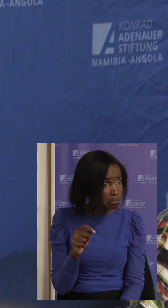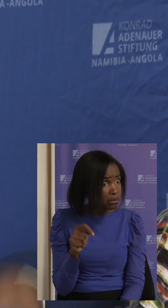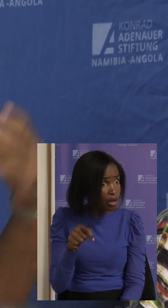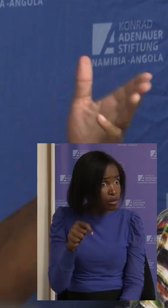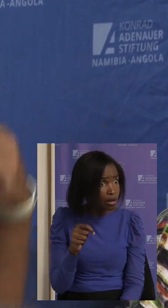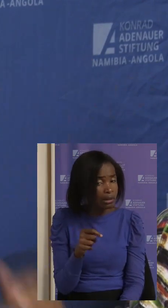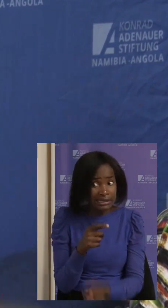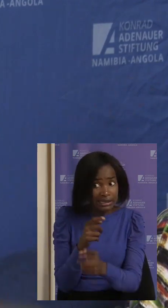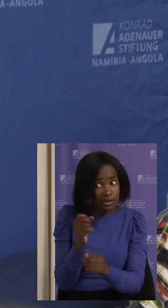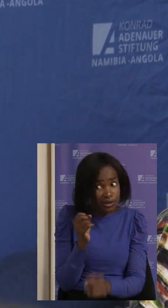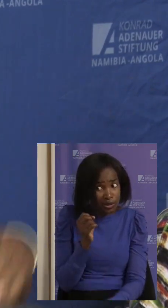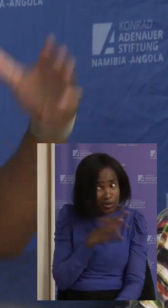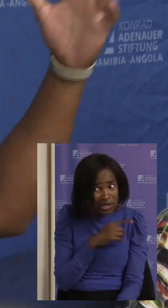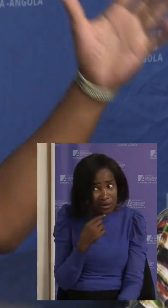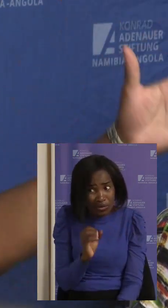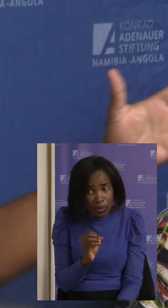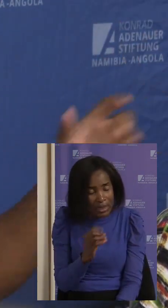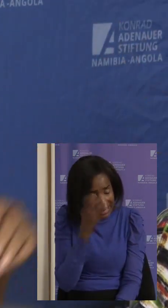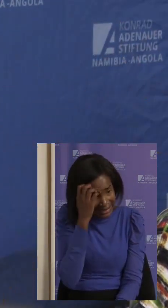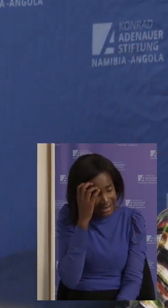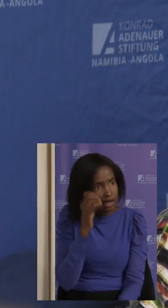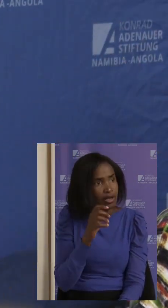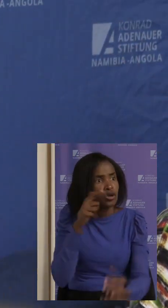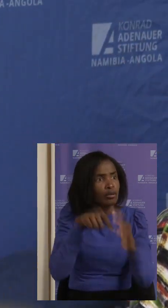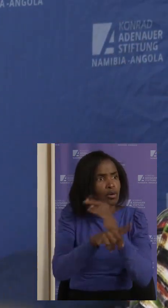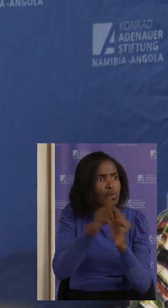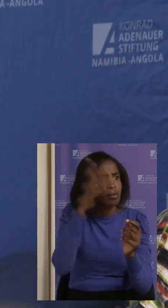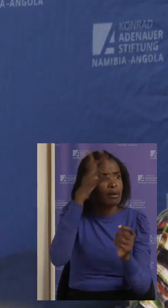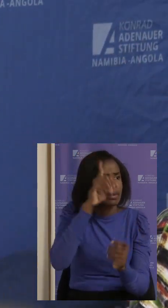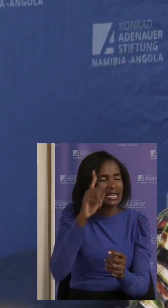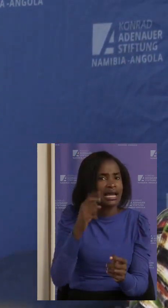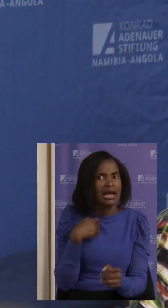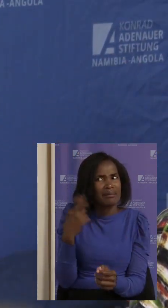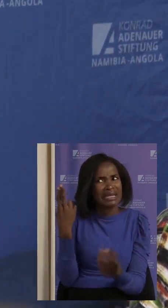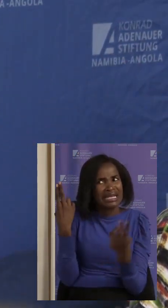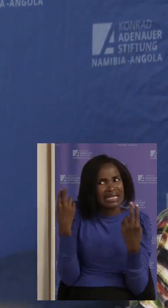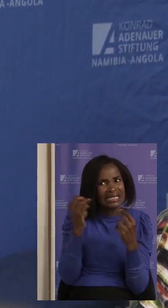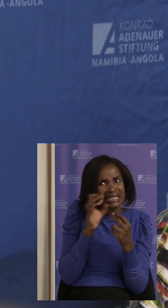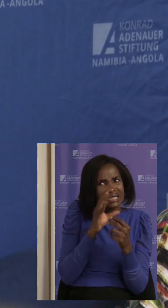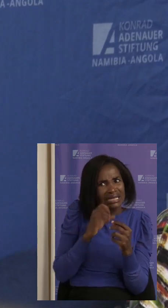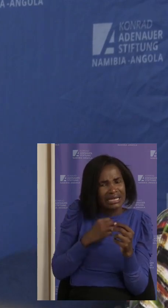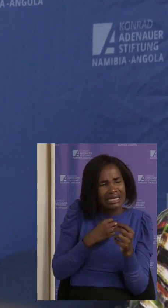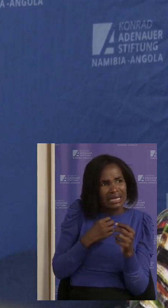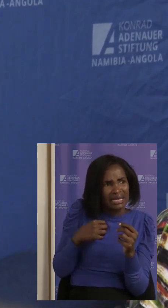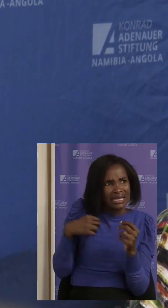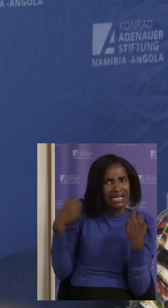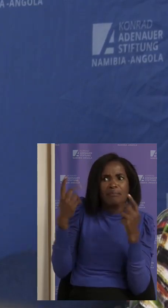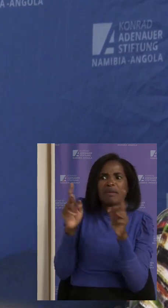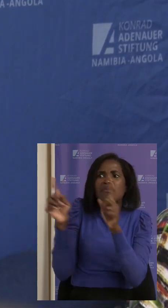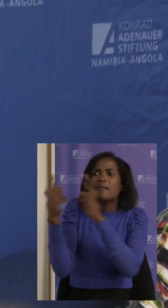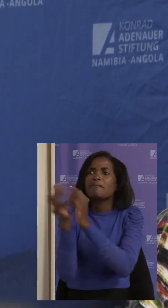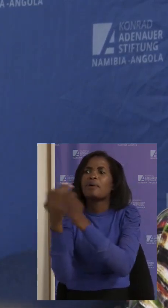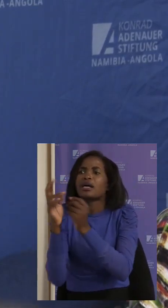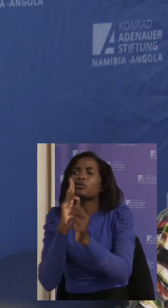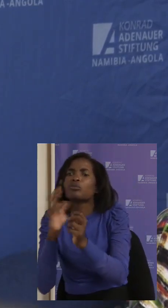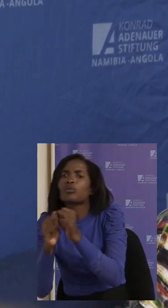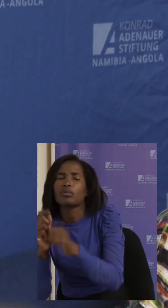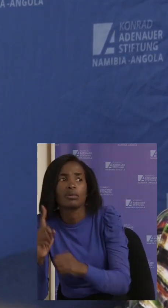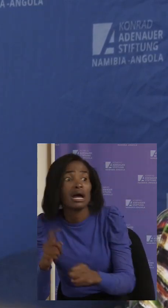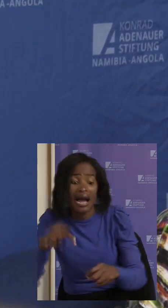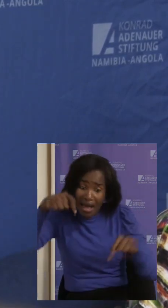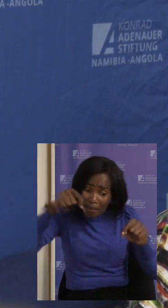You go to address the teachers. I was afraid because I'm afraid, can we go out there so I can tell you what's the problem with the